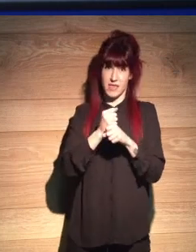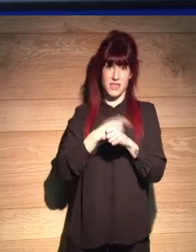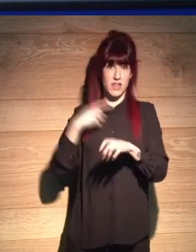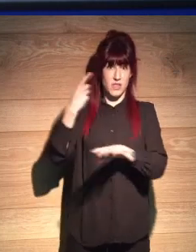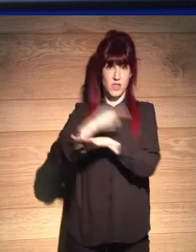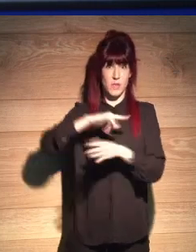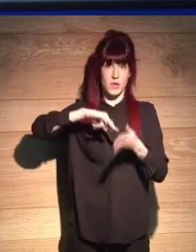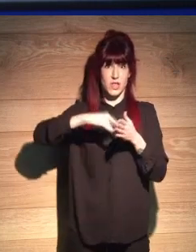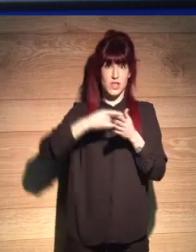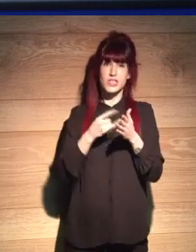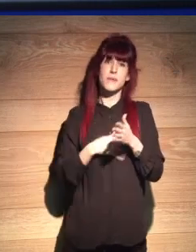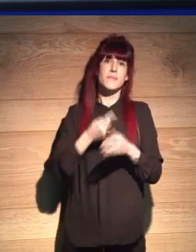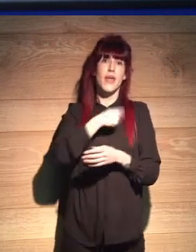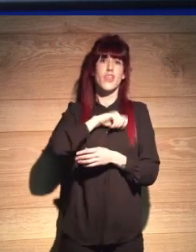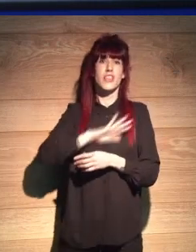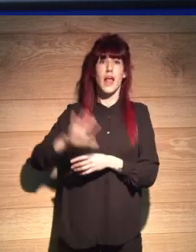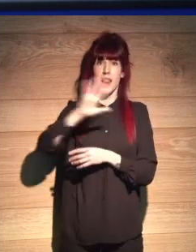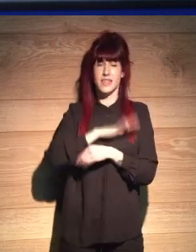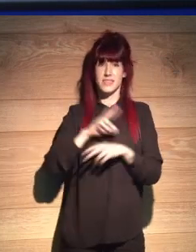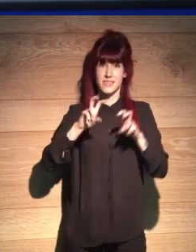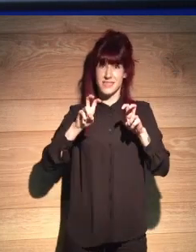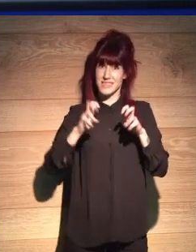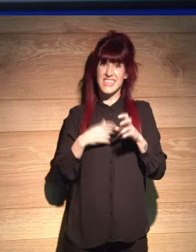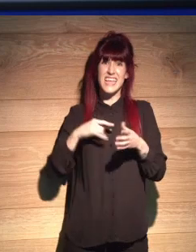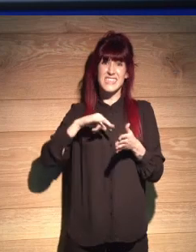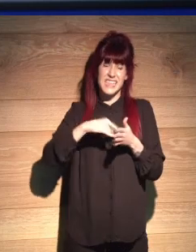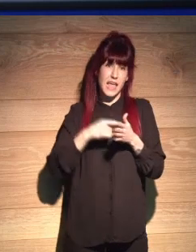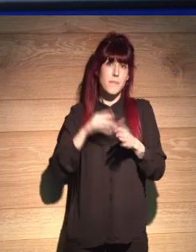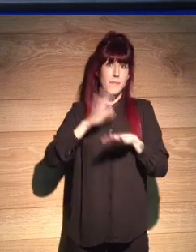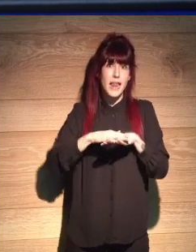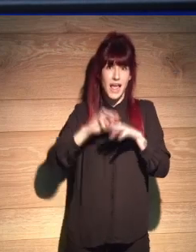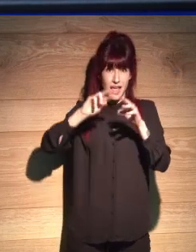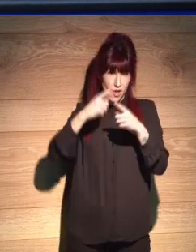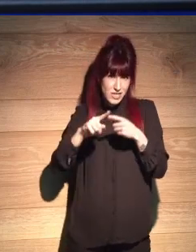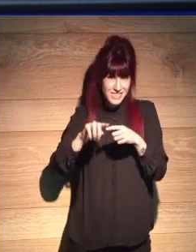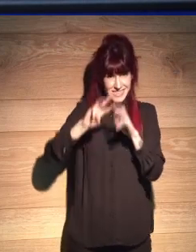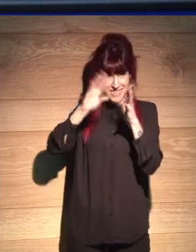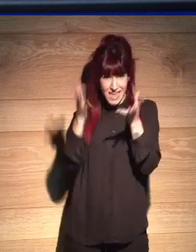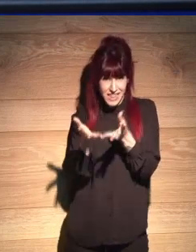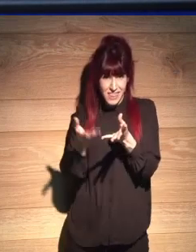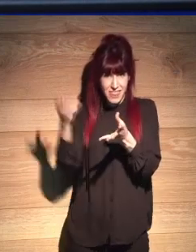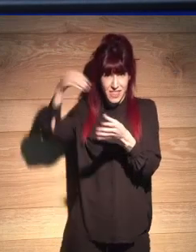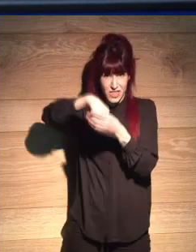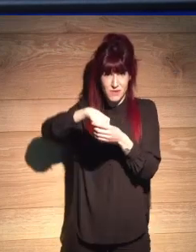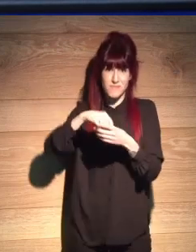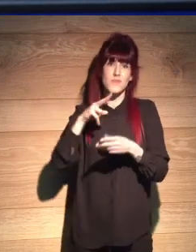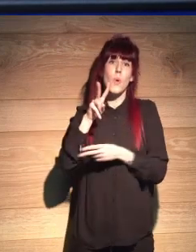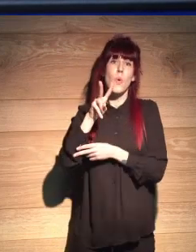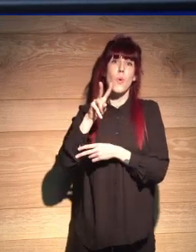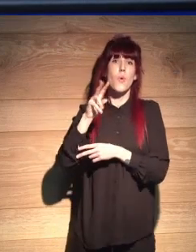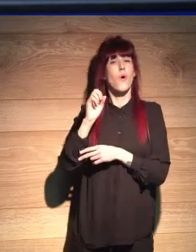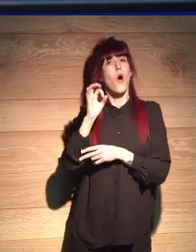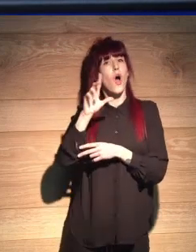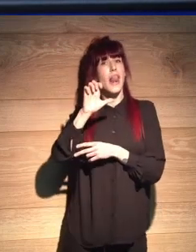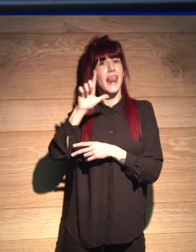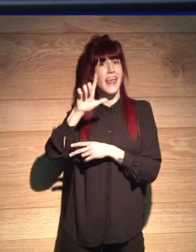projects in the National Program of Innovation, Strategic Innovation for the Internet of Things. He's a man, his name is Olle